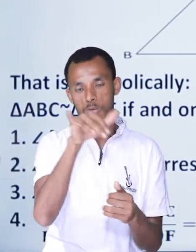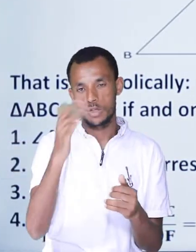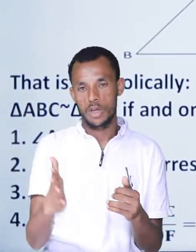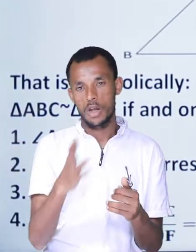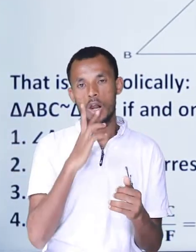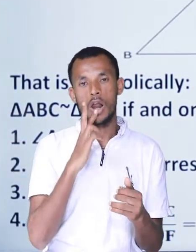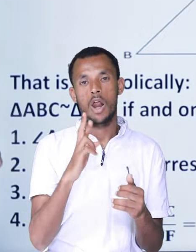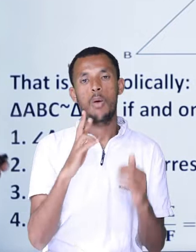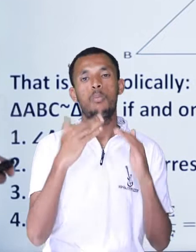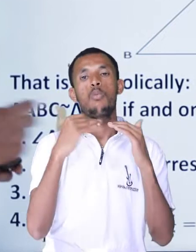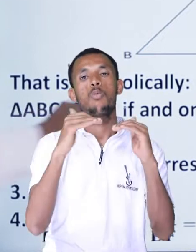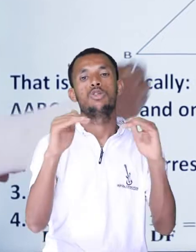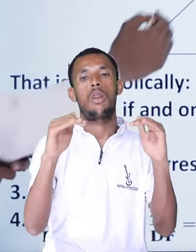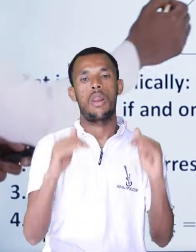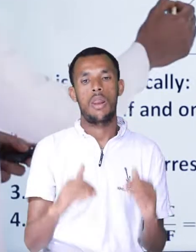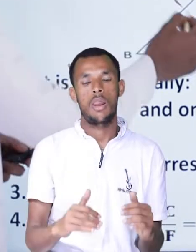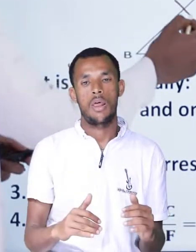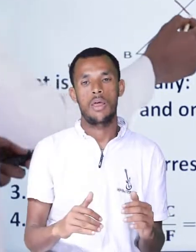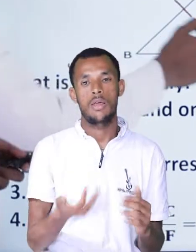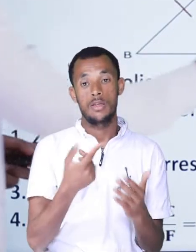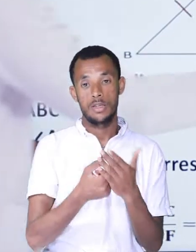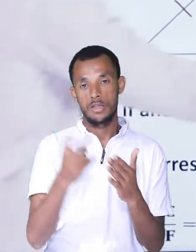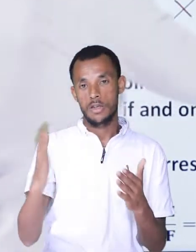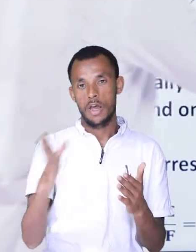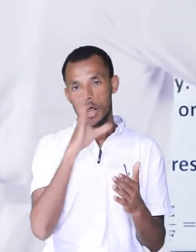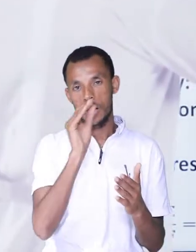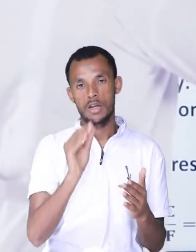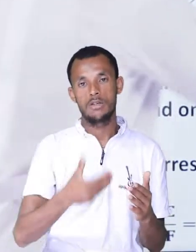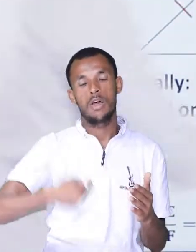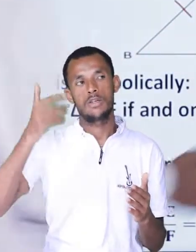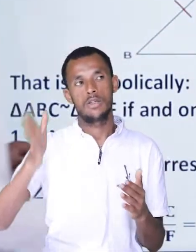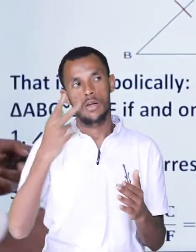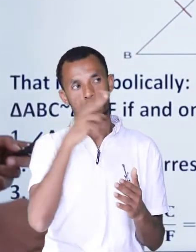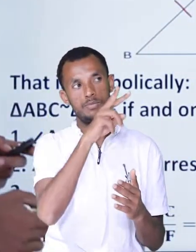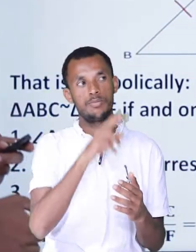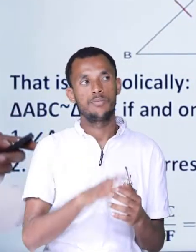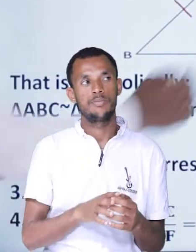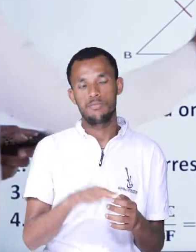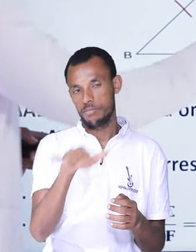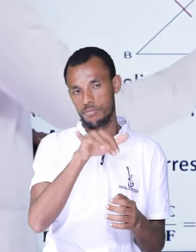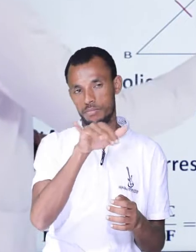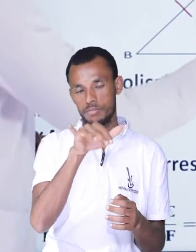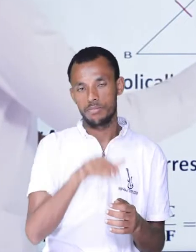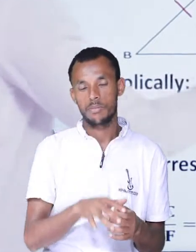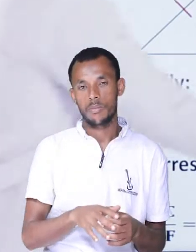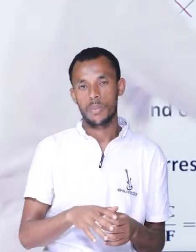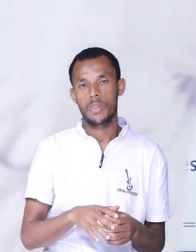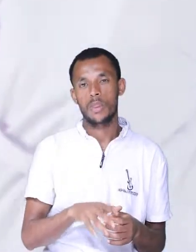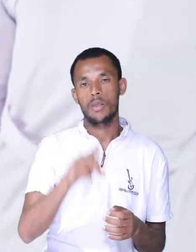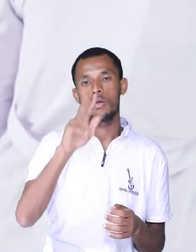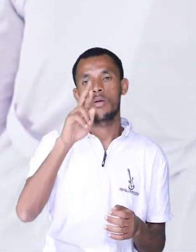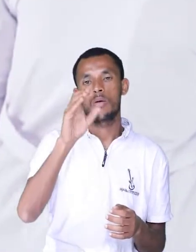are proportional. That means this side have to be proportional to this side. This side will